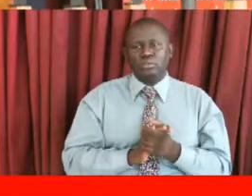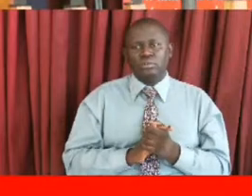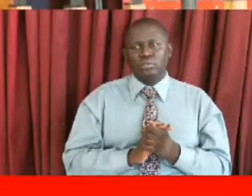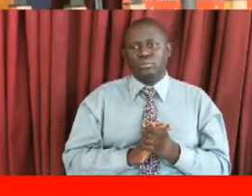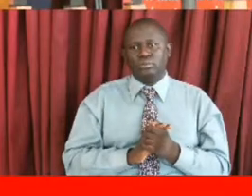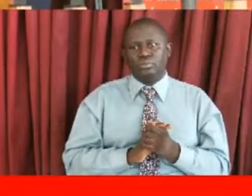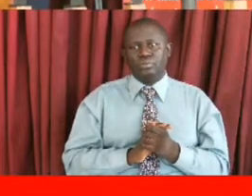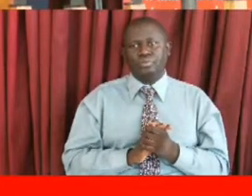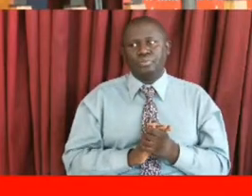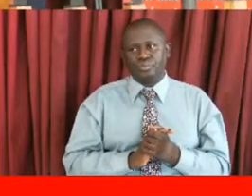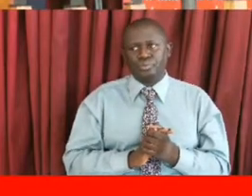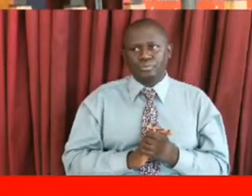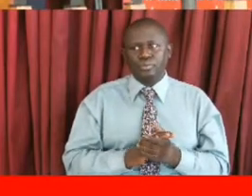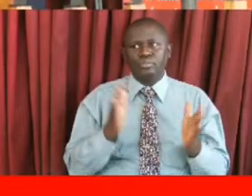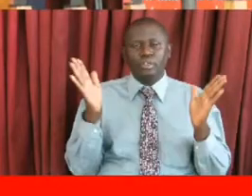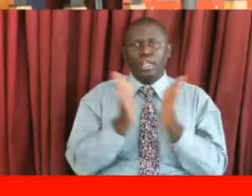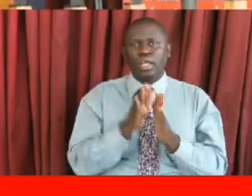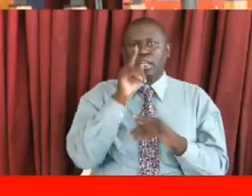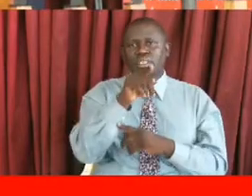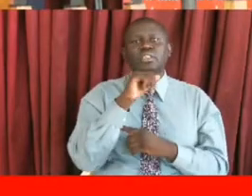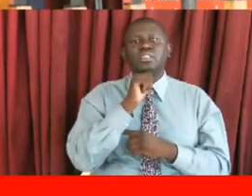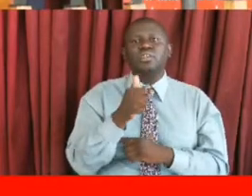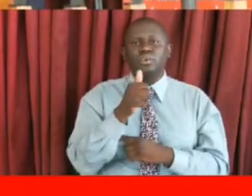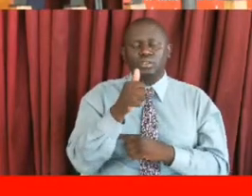church and he is